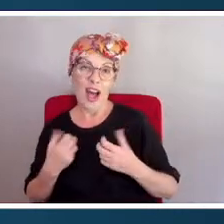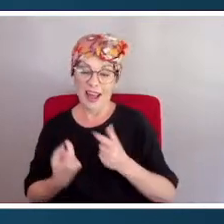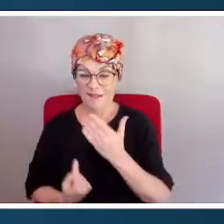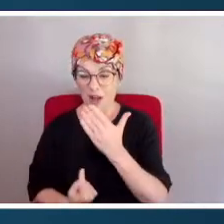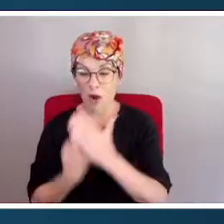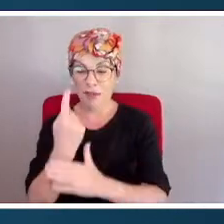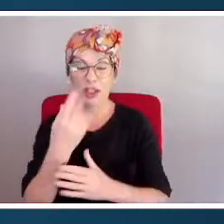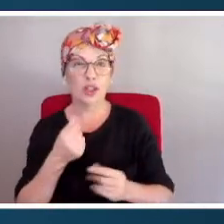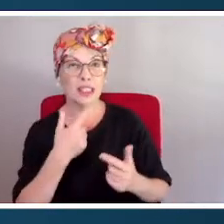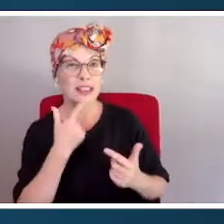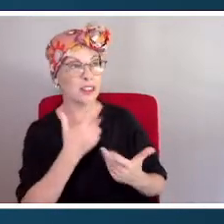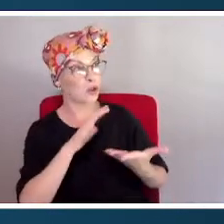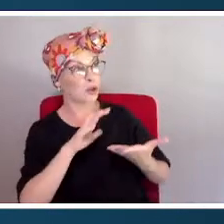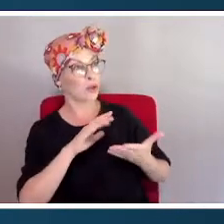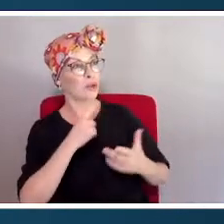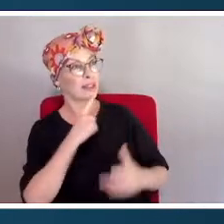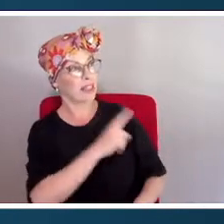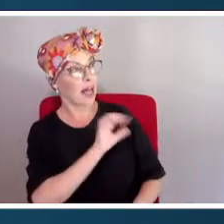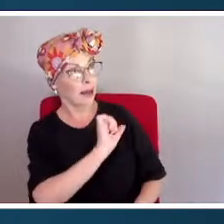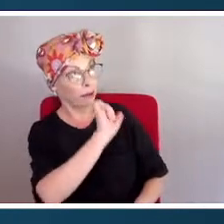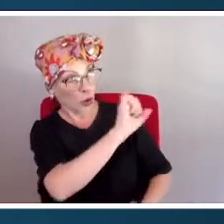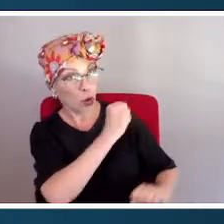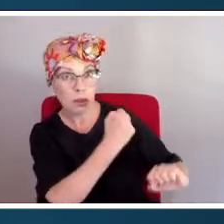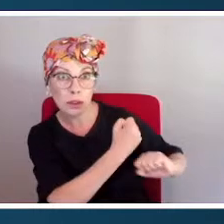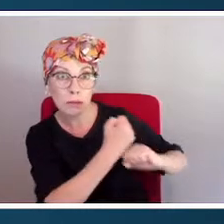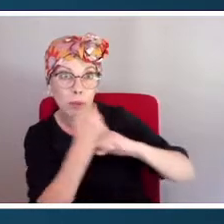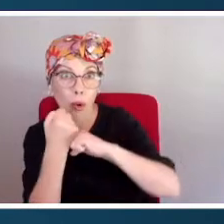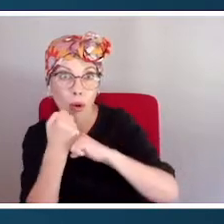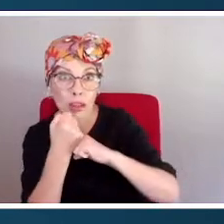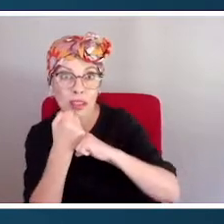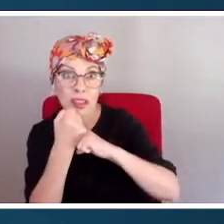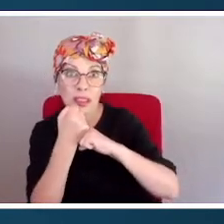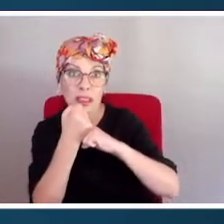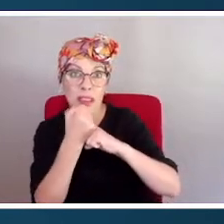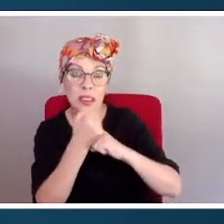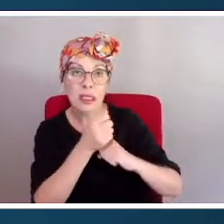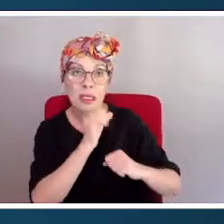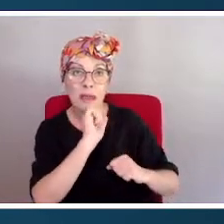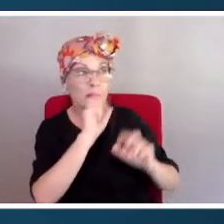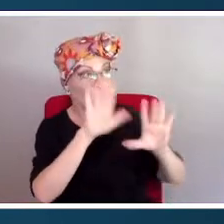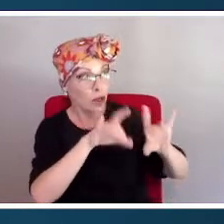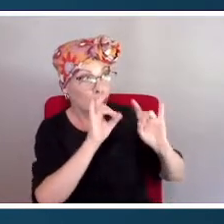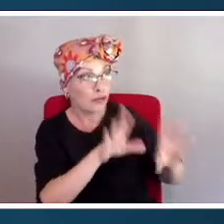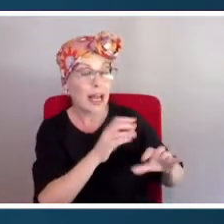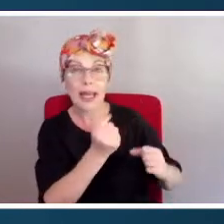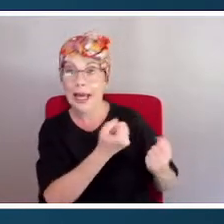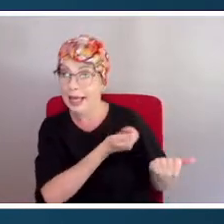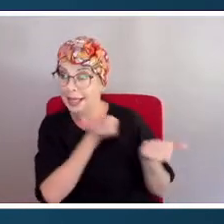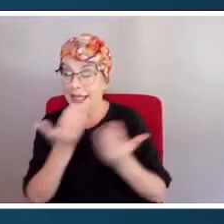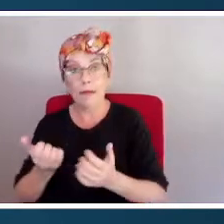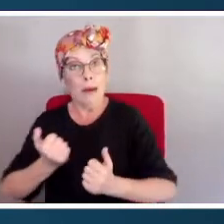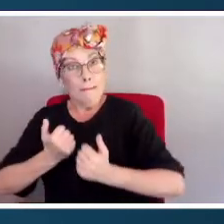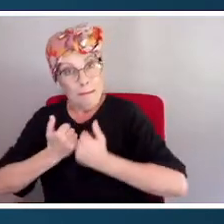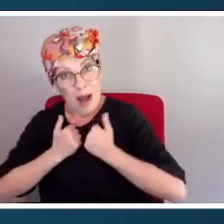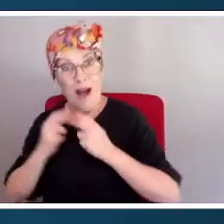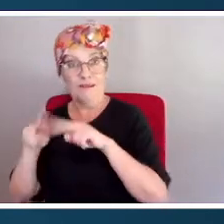the support they provided to my family in a deeply personal way.